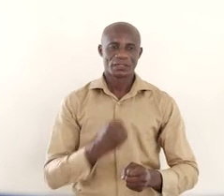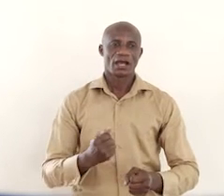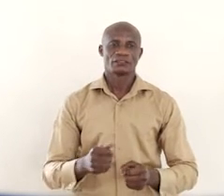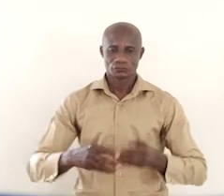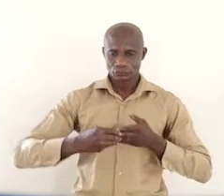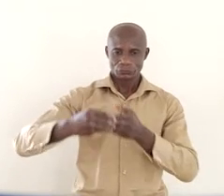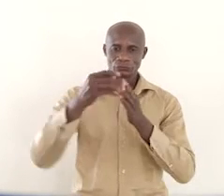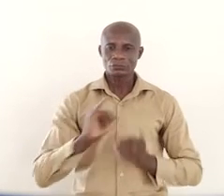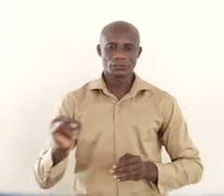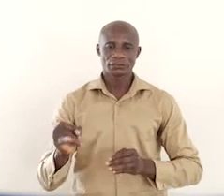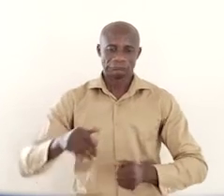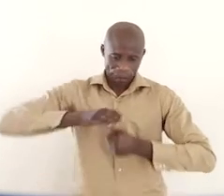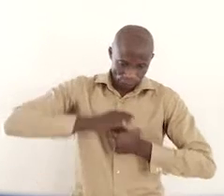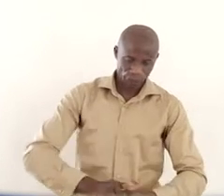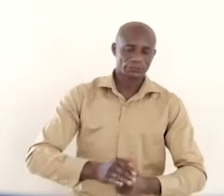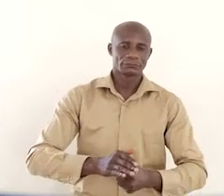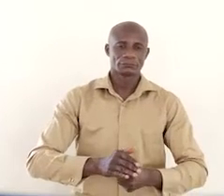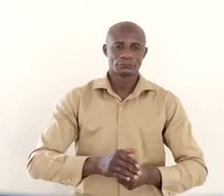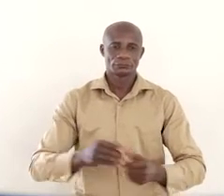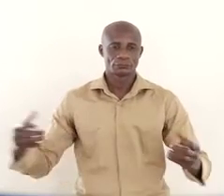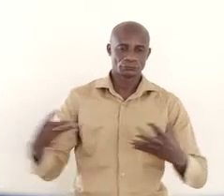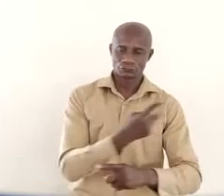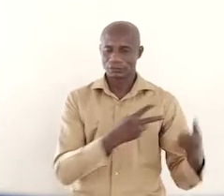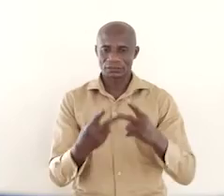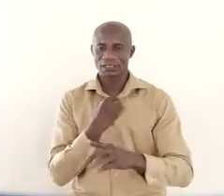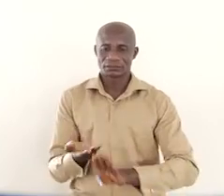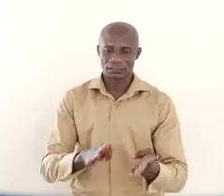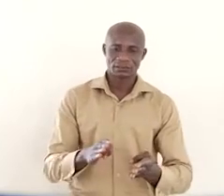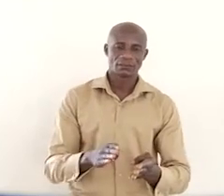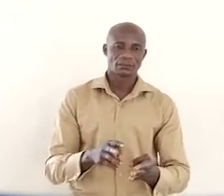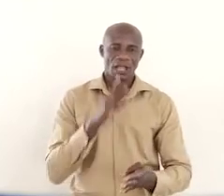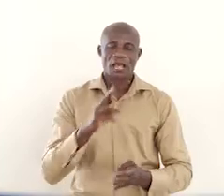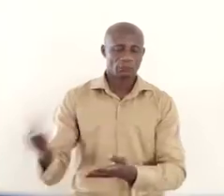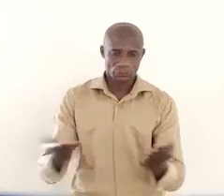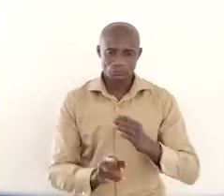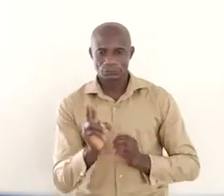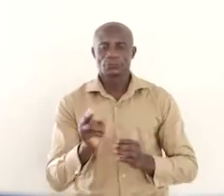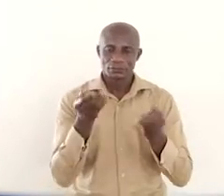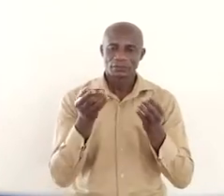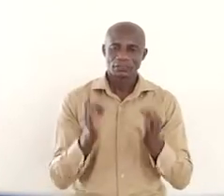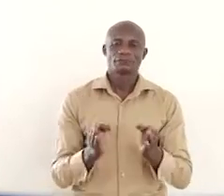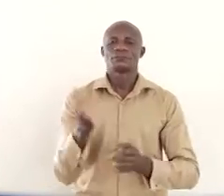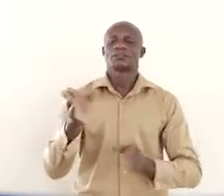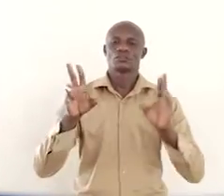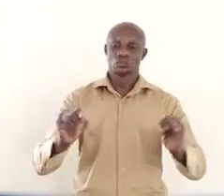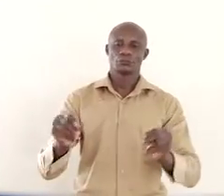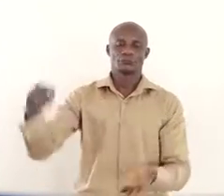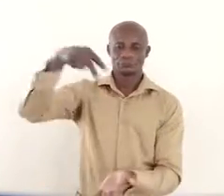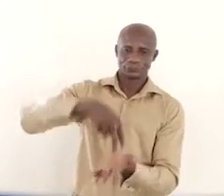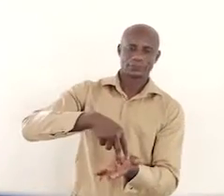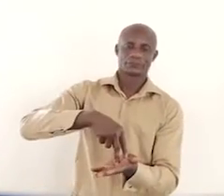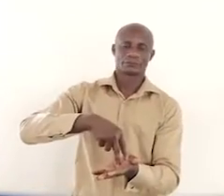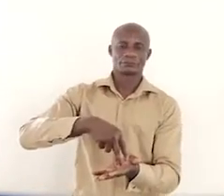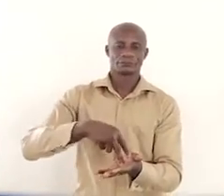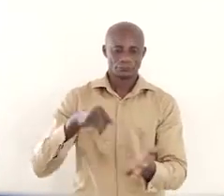and domination, oppression and manipulation, violence and death are entrenched if there is no